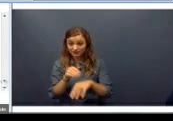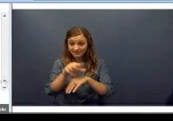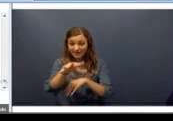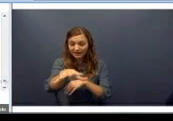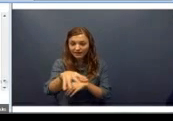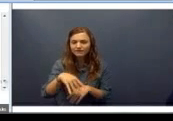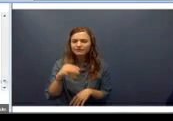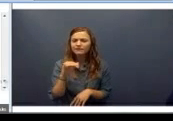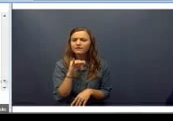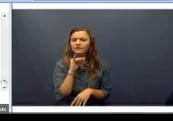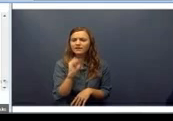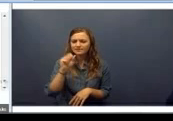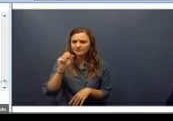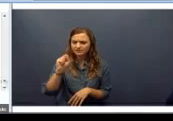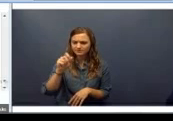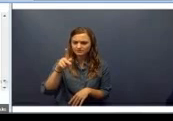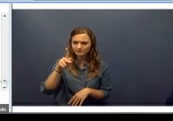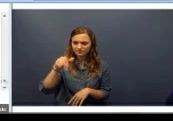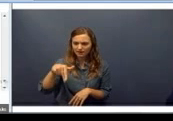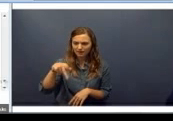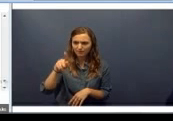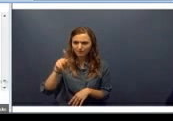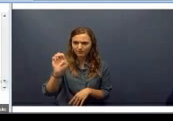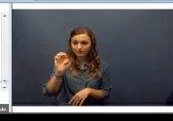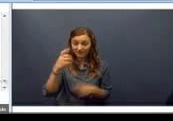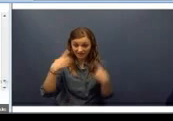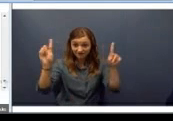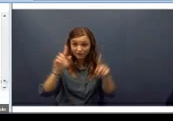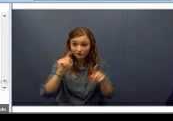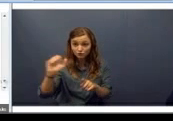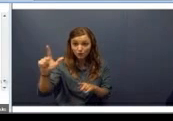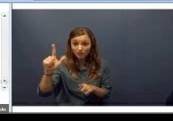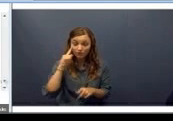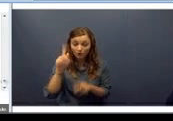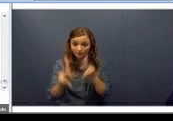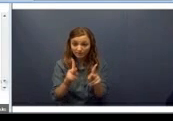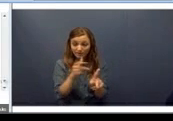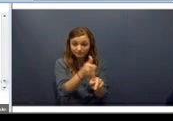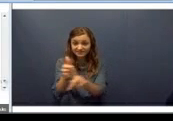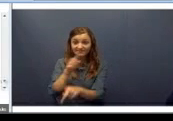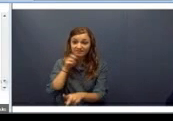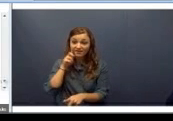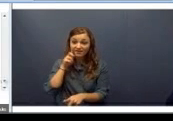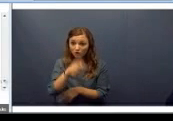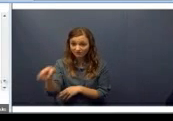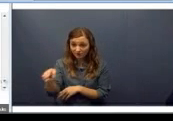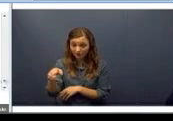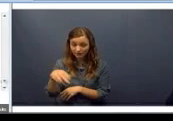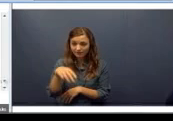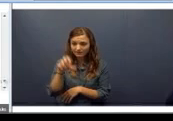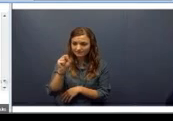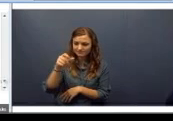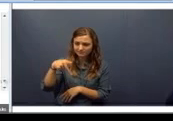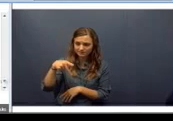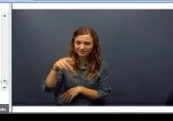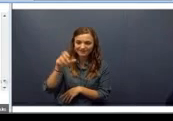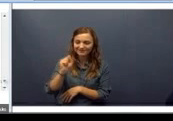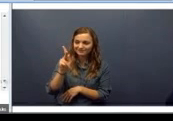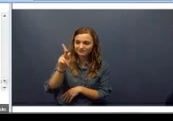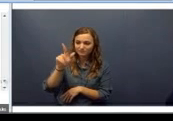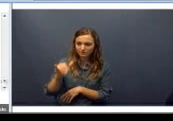been sent in, and this one is Skype an effective tool for those who are deaf or hard of